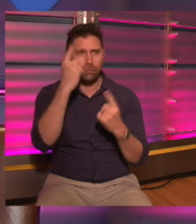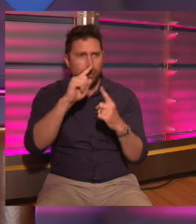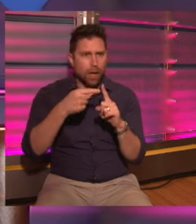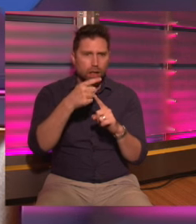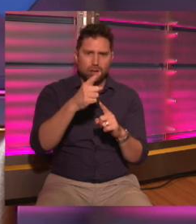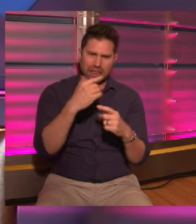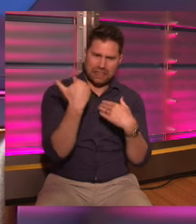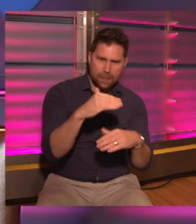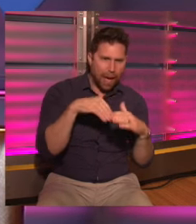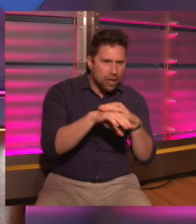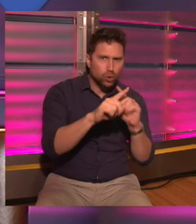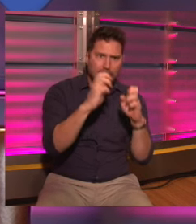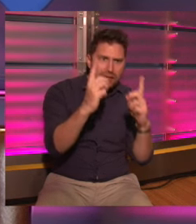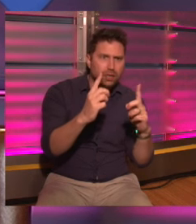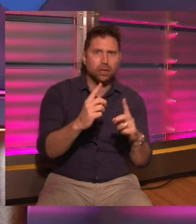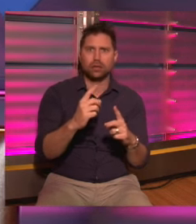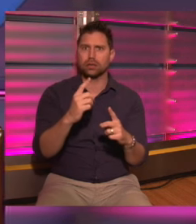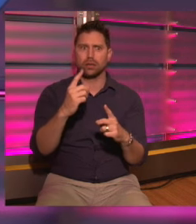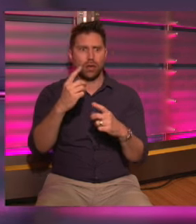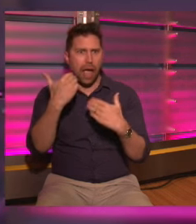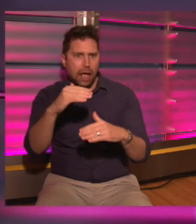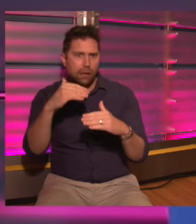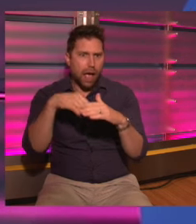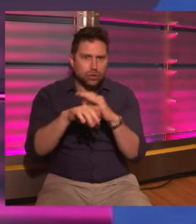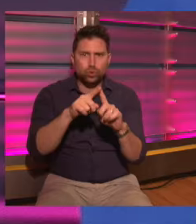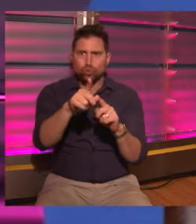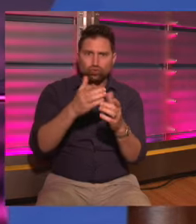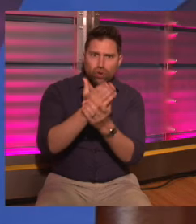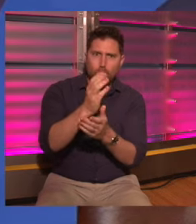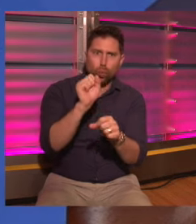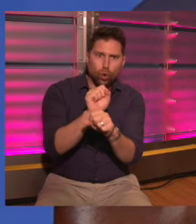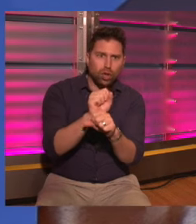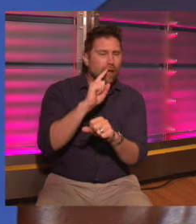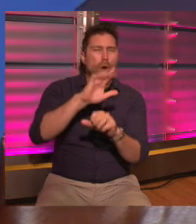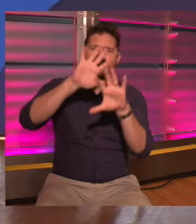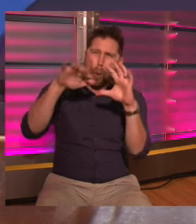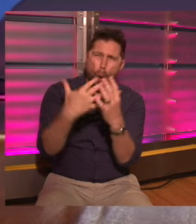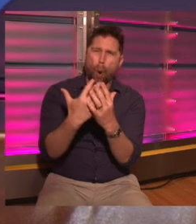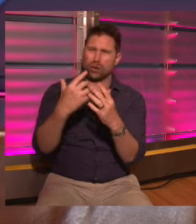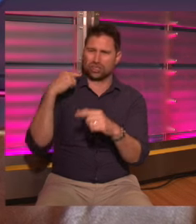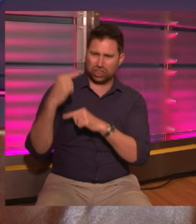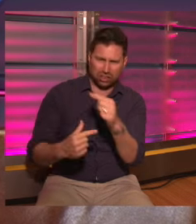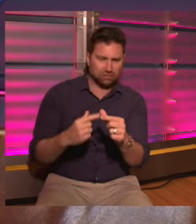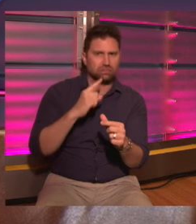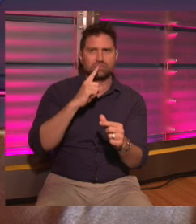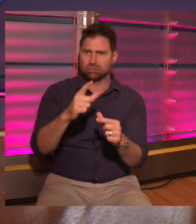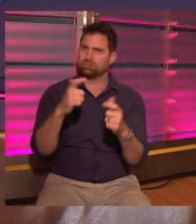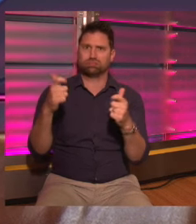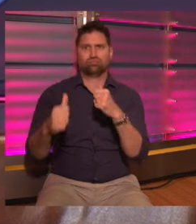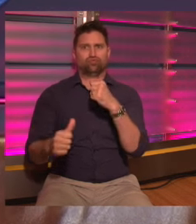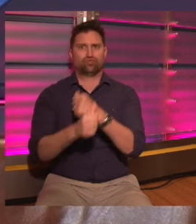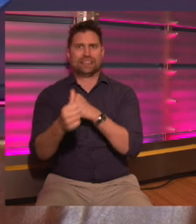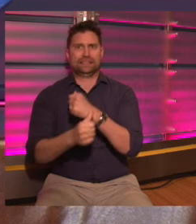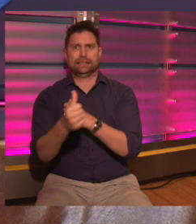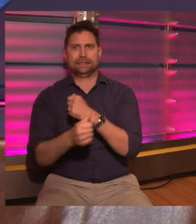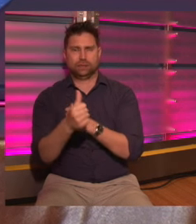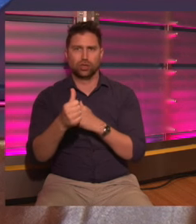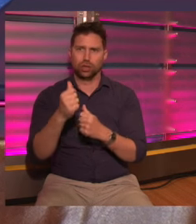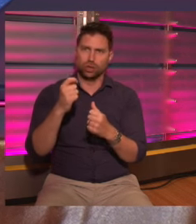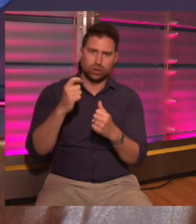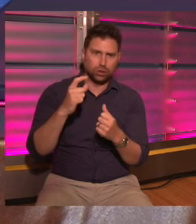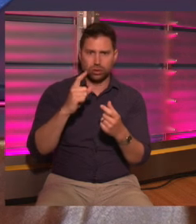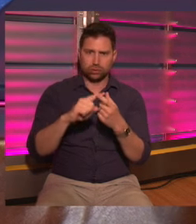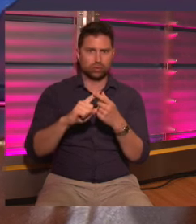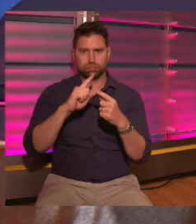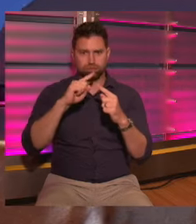education, really limited access to, you know, right to work, you know, you've got an entire generation that's hugely at risk to